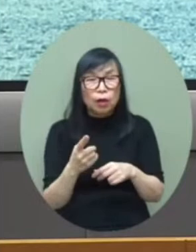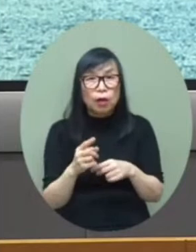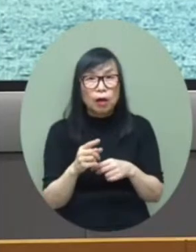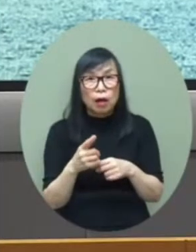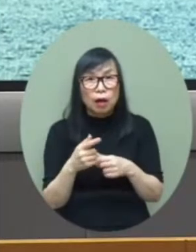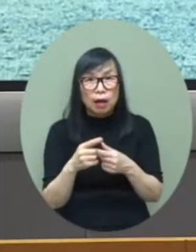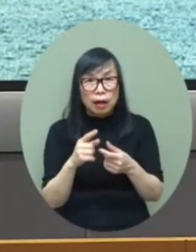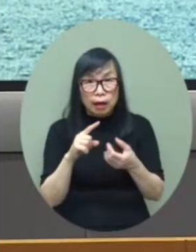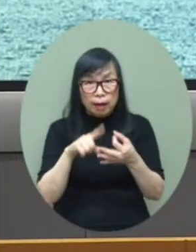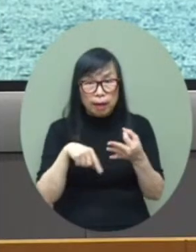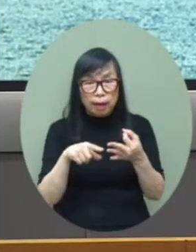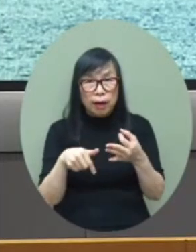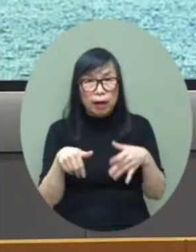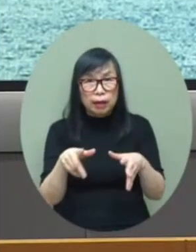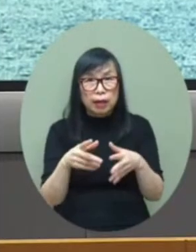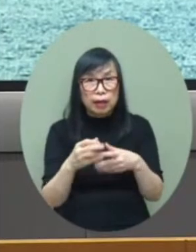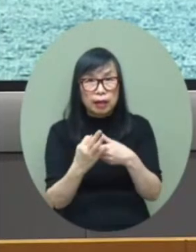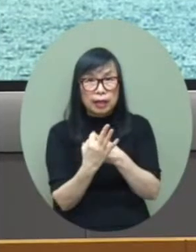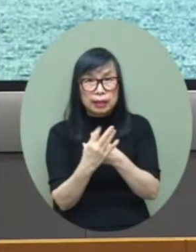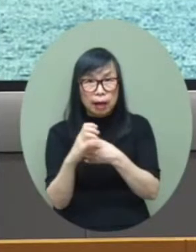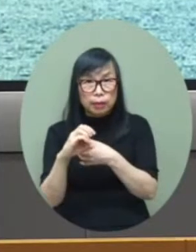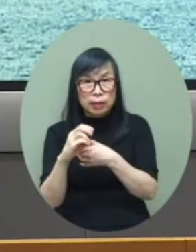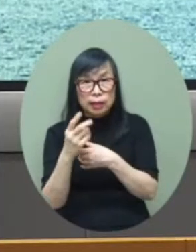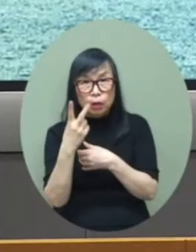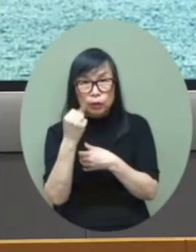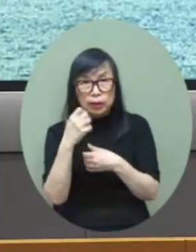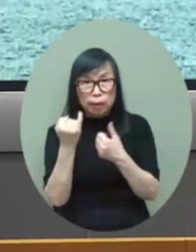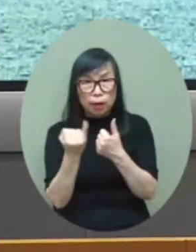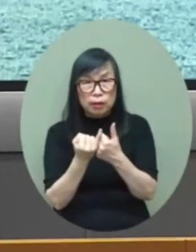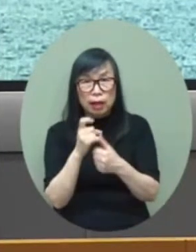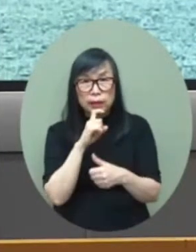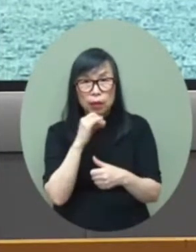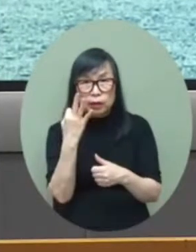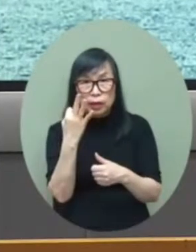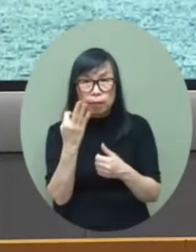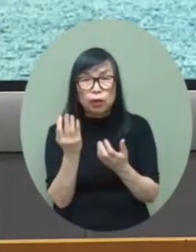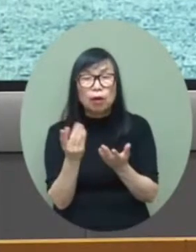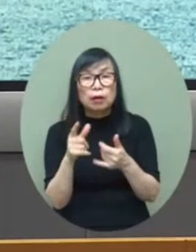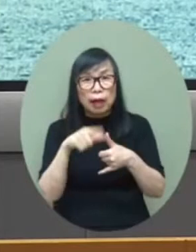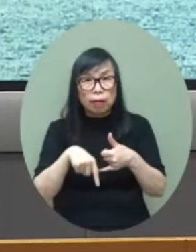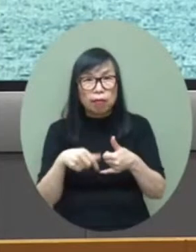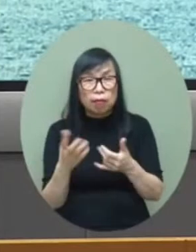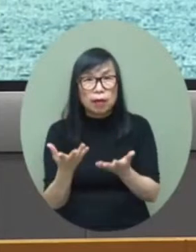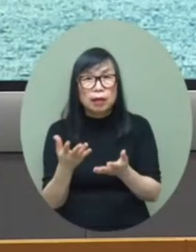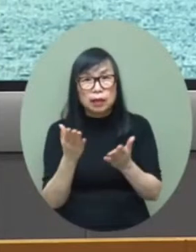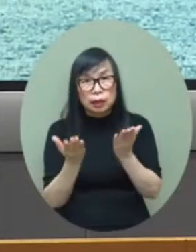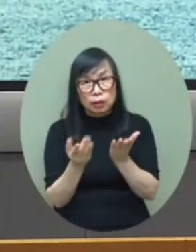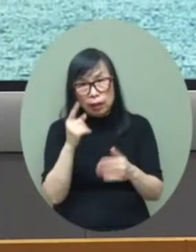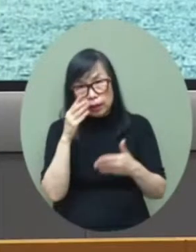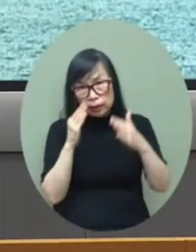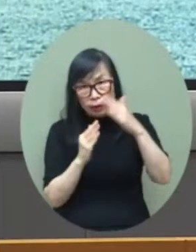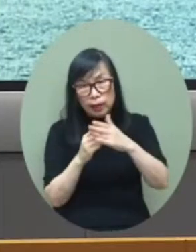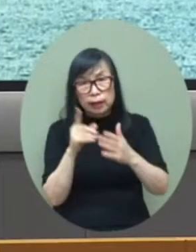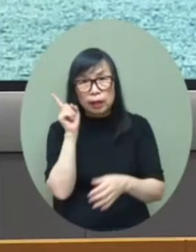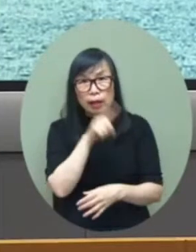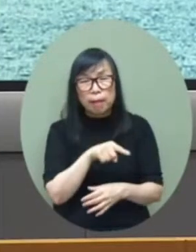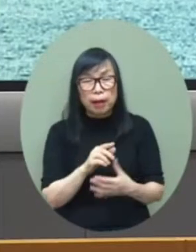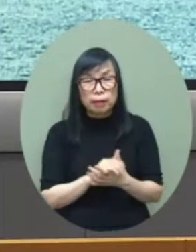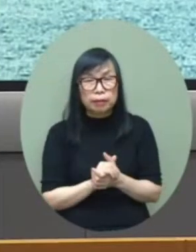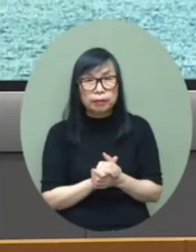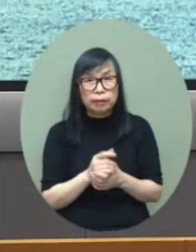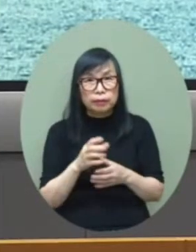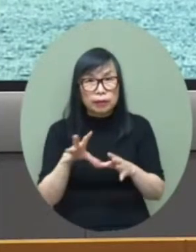Western Catholic Diocesan School, and in class 3C, 20